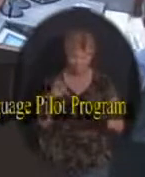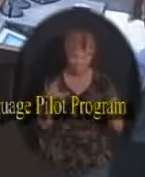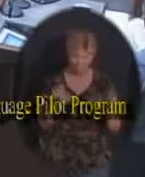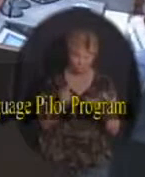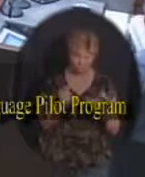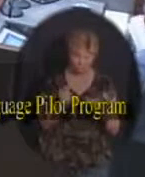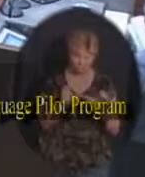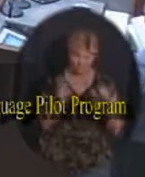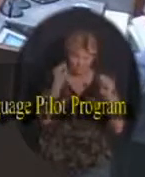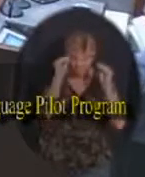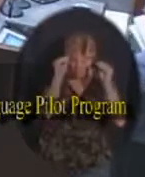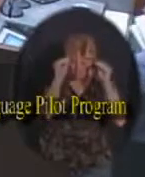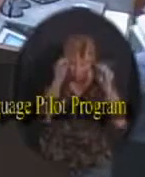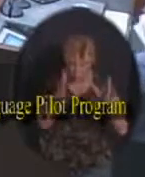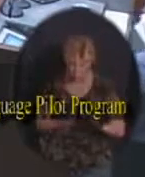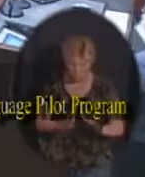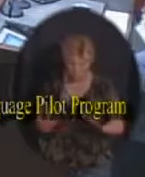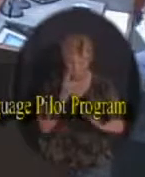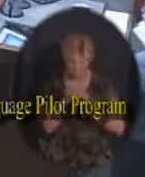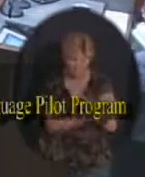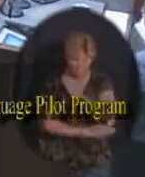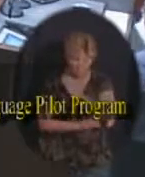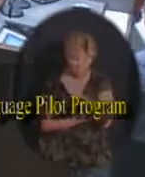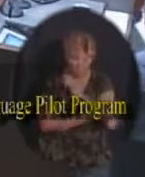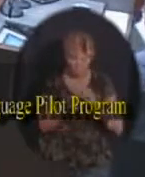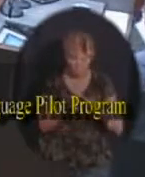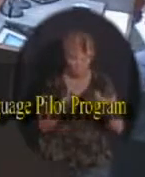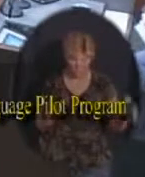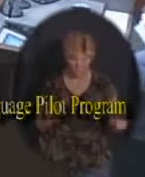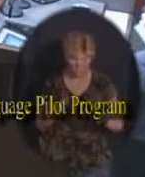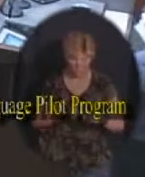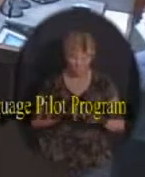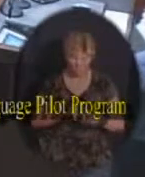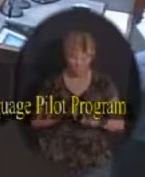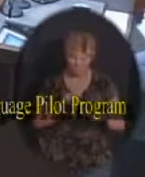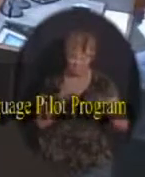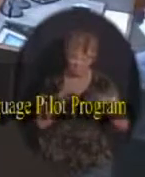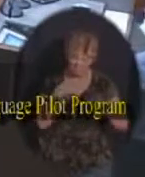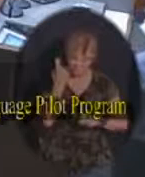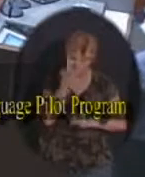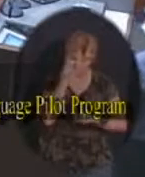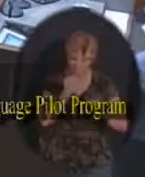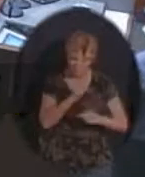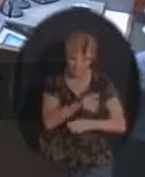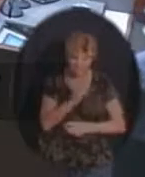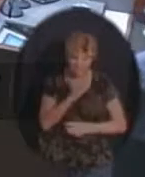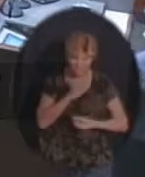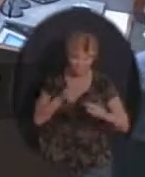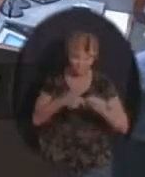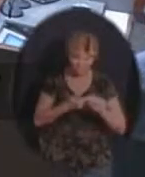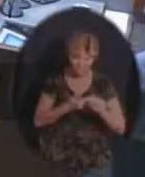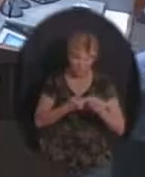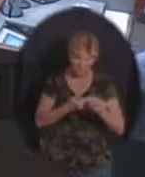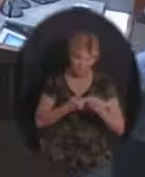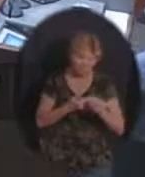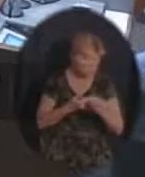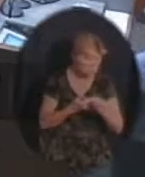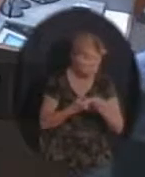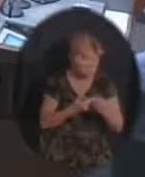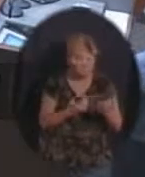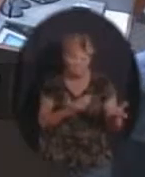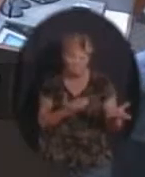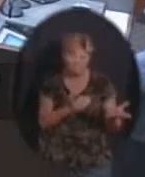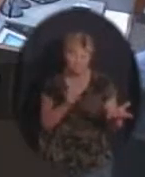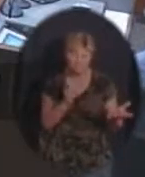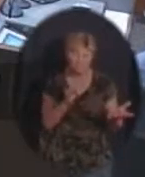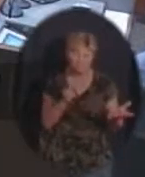about how that program is done in that very program is done in other districts, whether or not it's certified instructors or